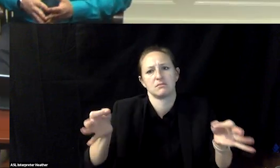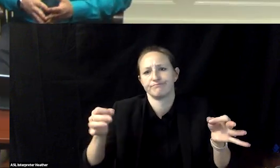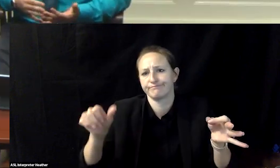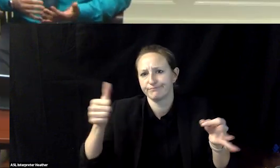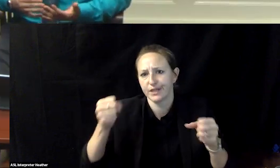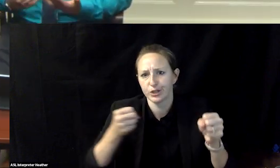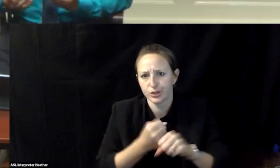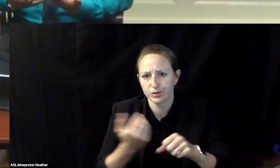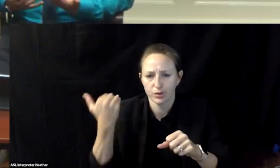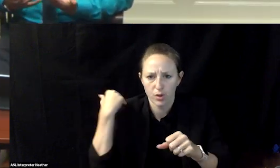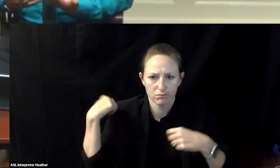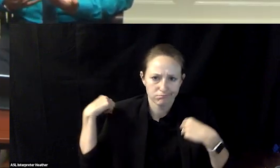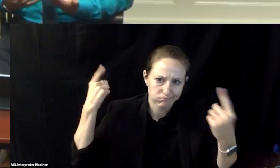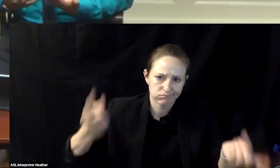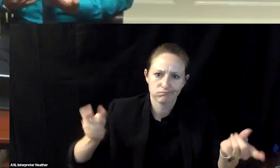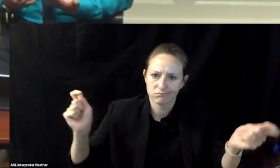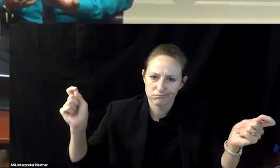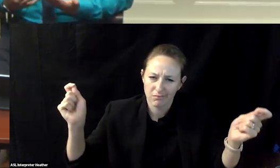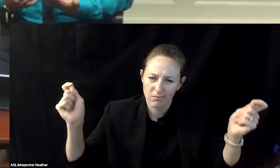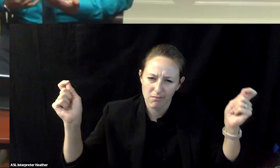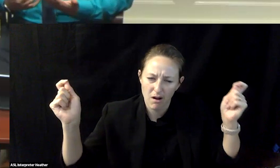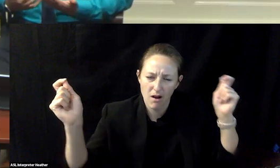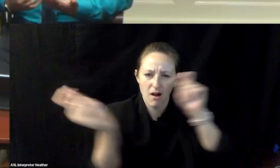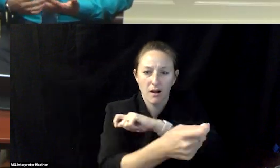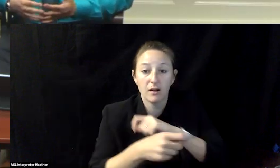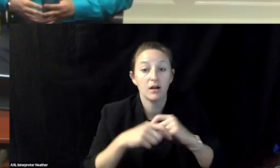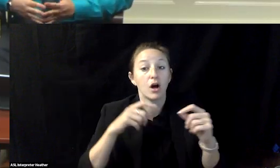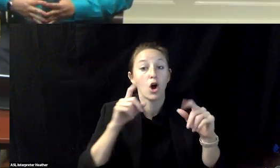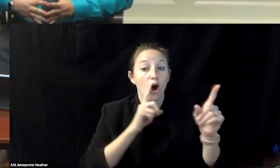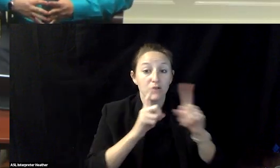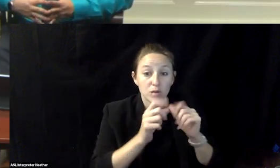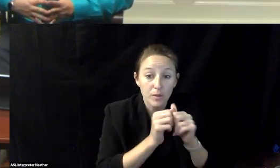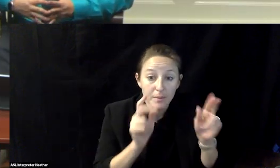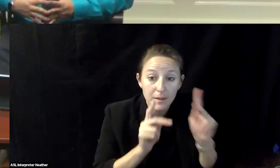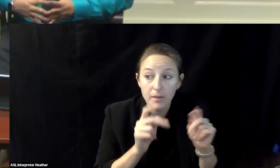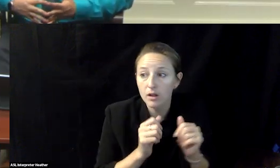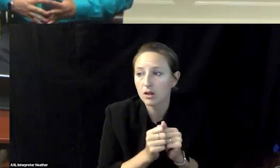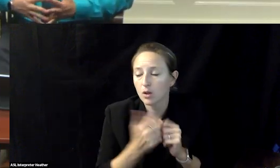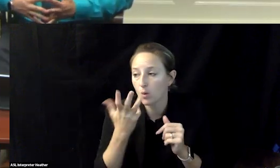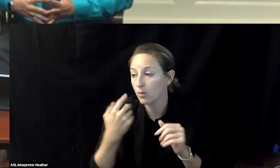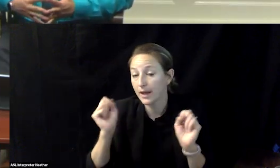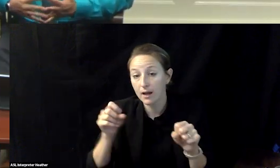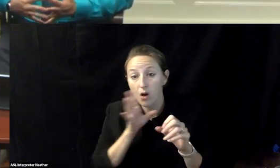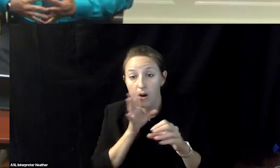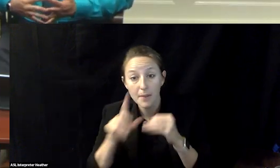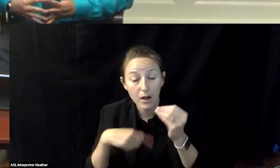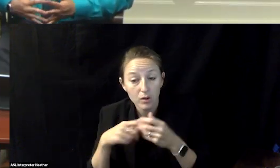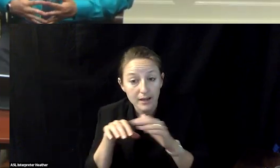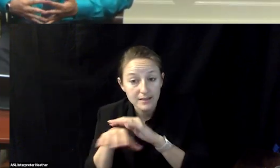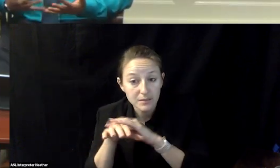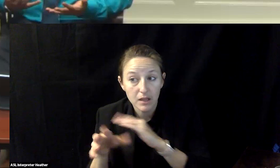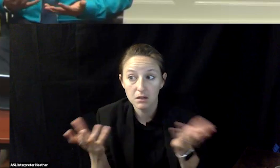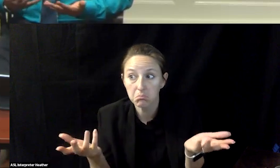in the conversations we have with people and how when we can talk about accessibility and the ways